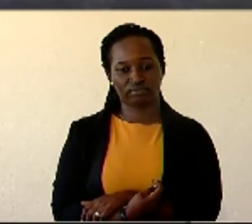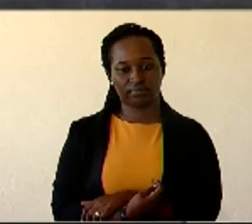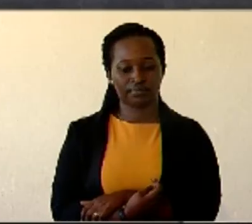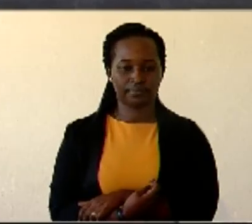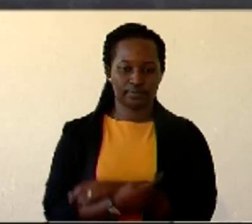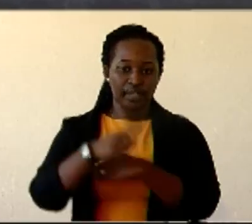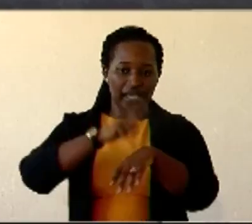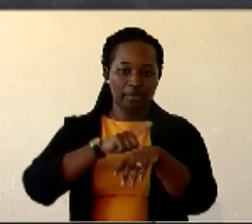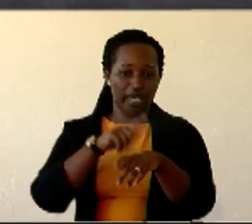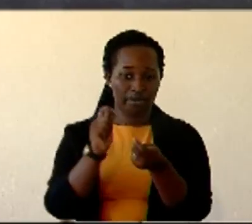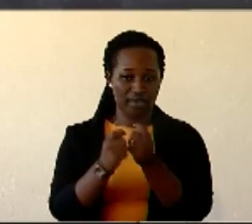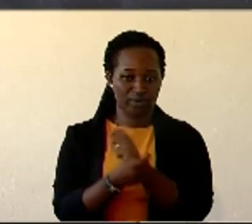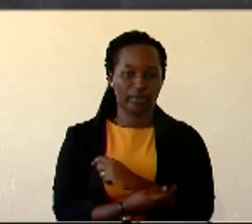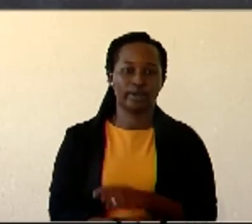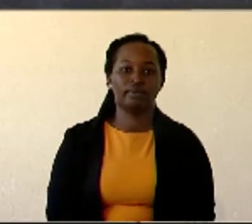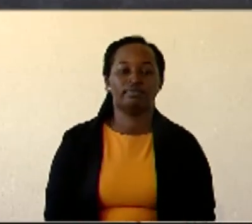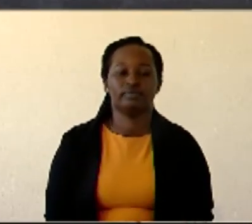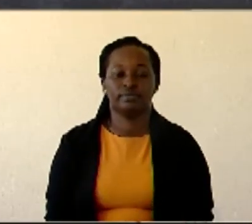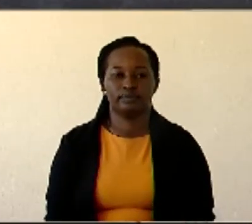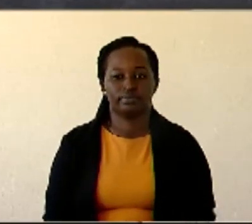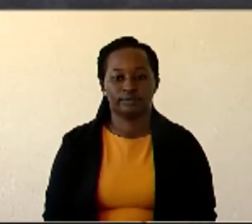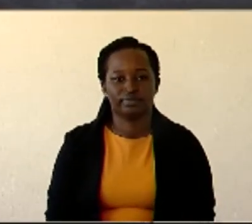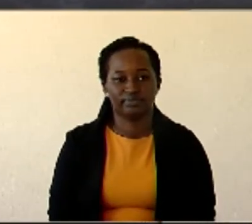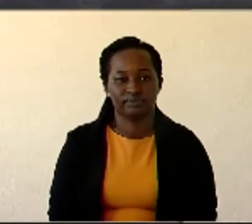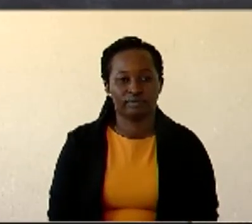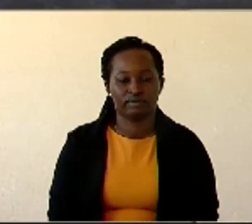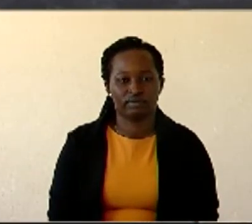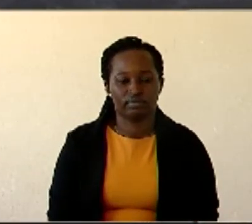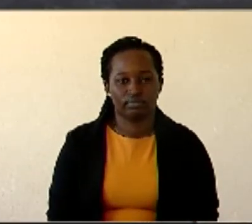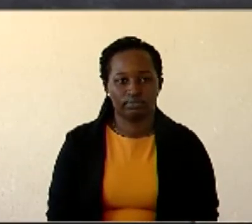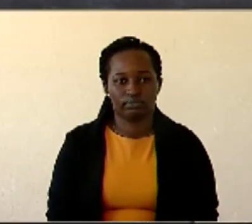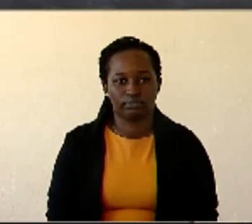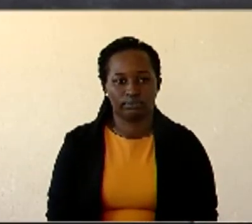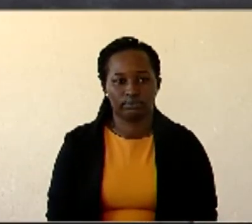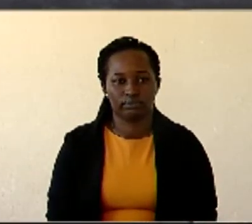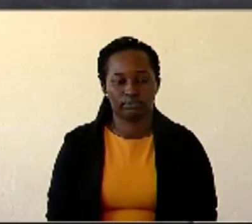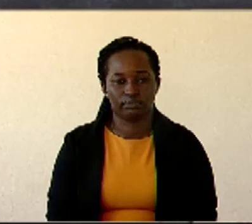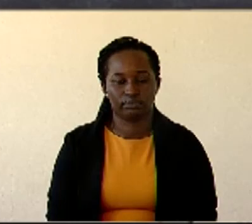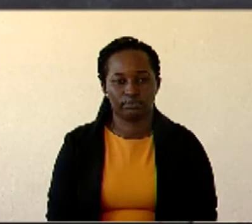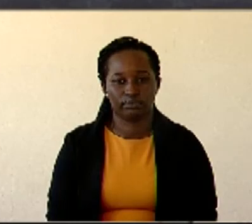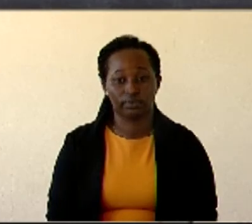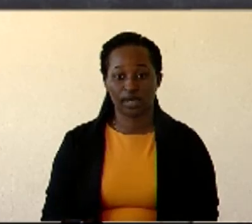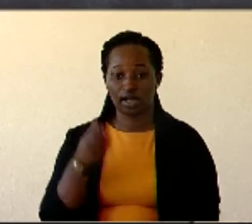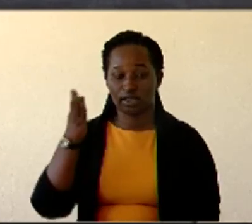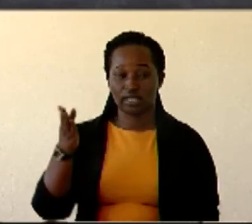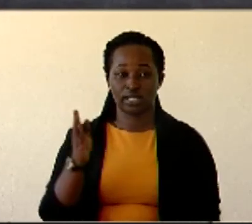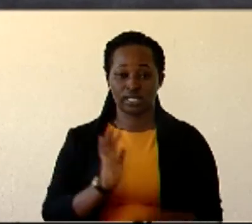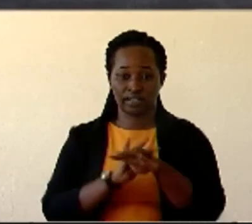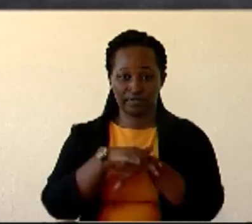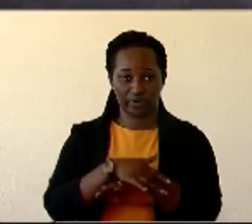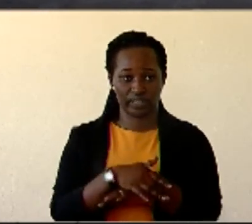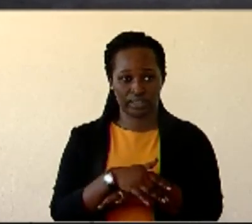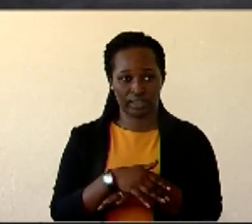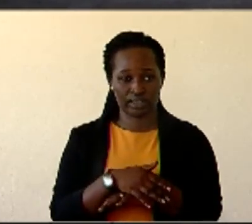seasonal changes. Seasonal changes. Seasonal changes. So this influences both supply